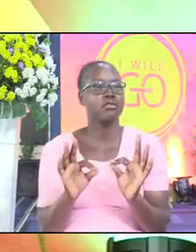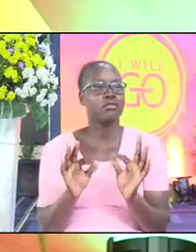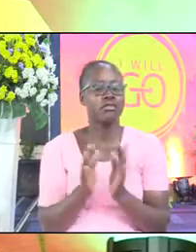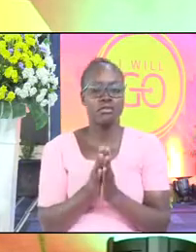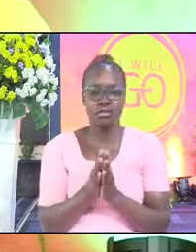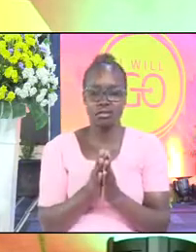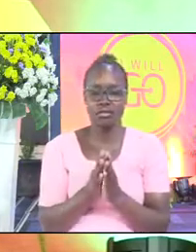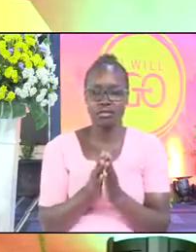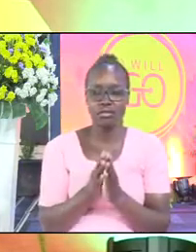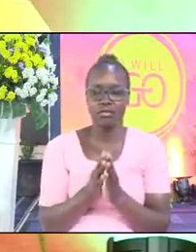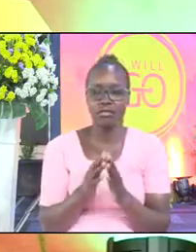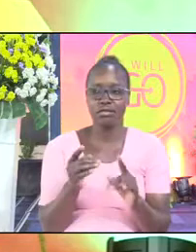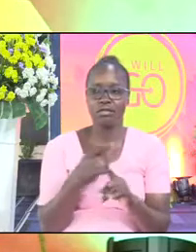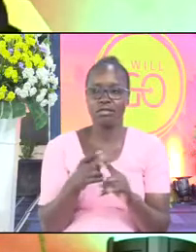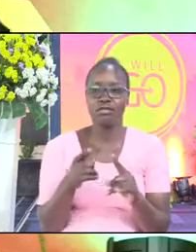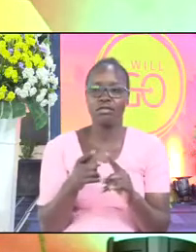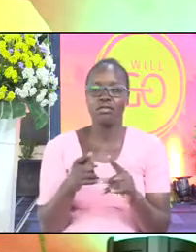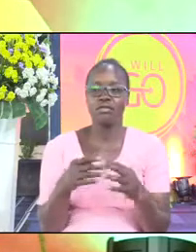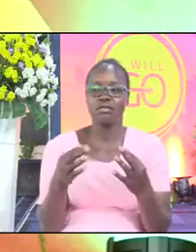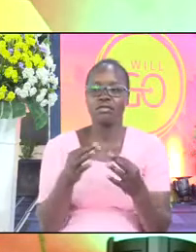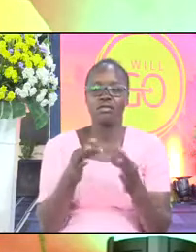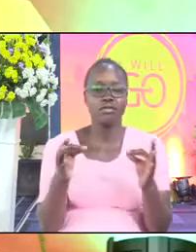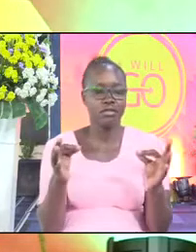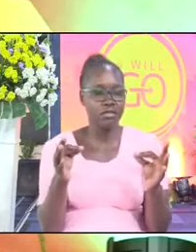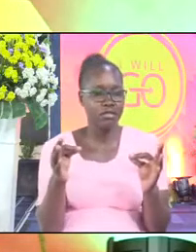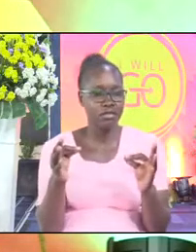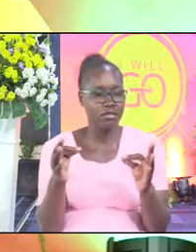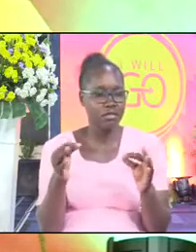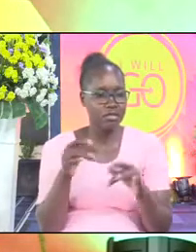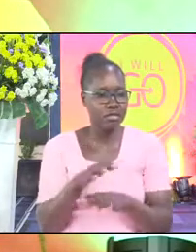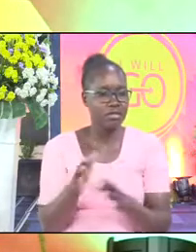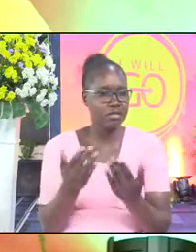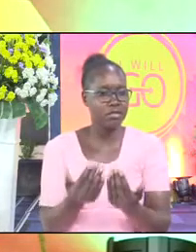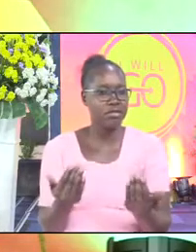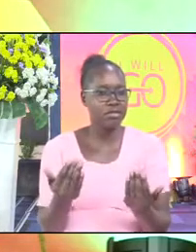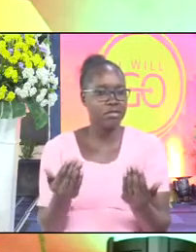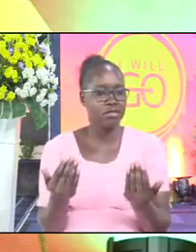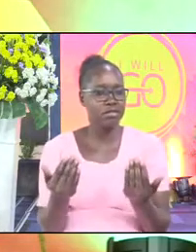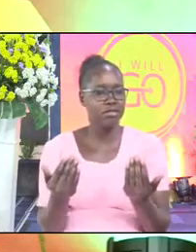for long. For if you hold on to the clothing